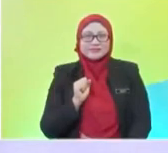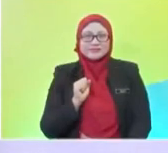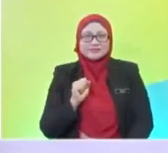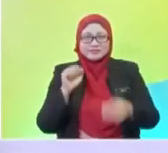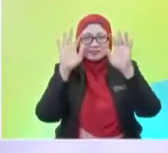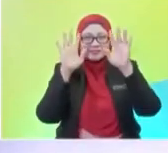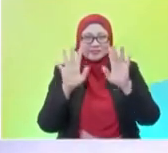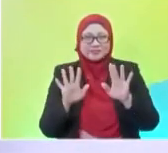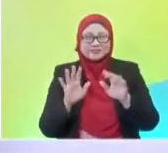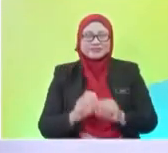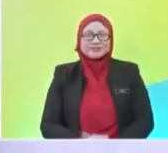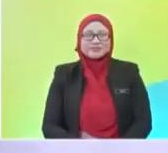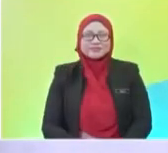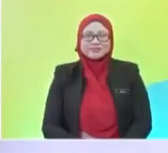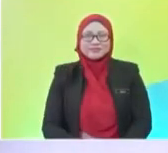rain